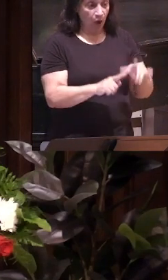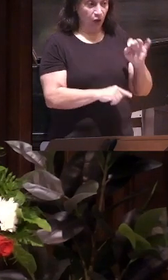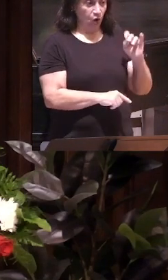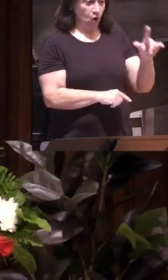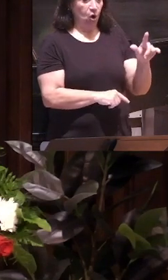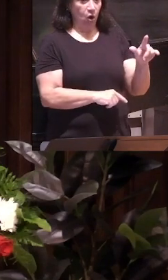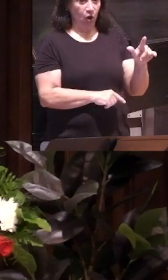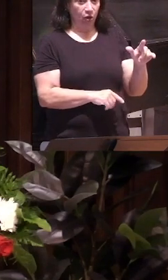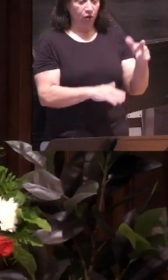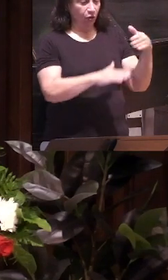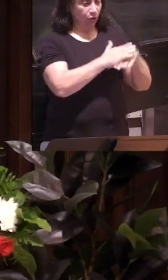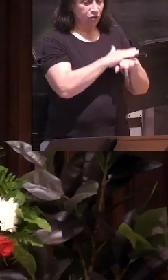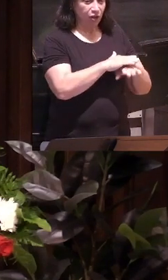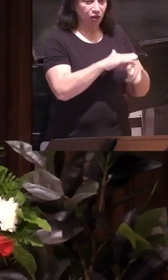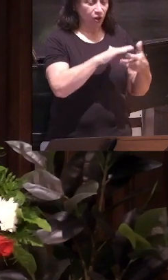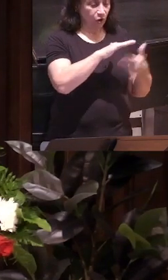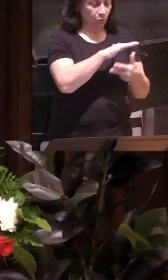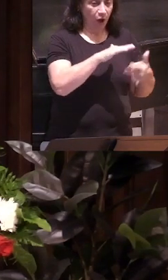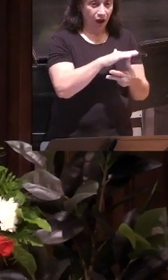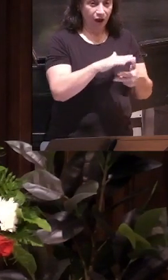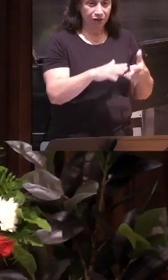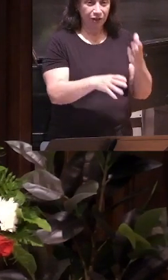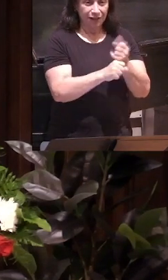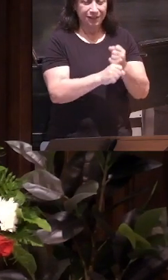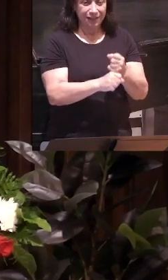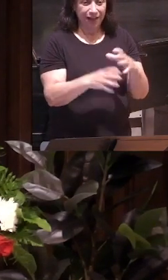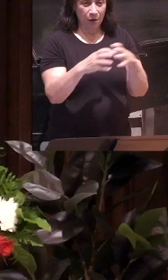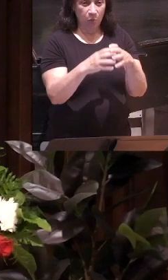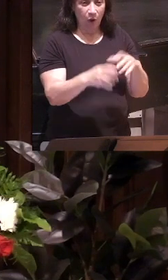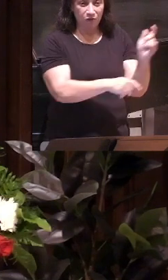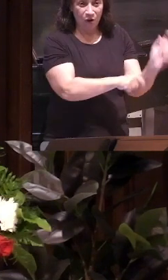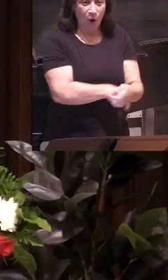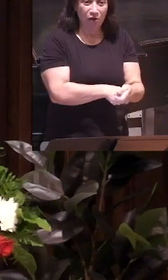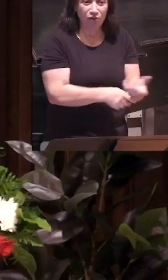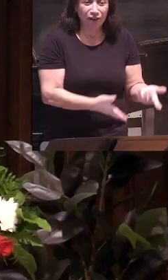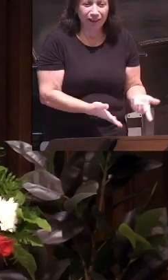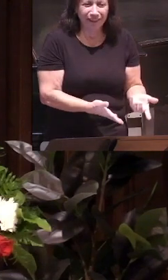Earl goes to the garage to get a golf club.